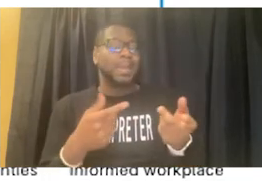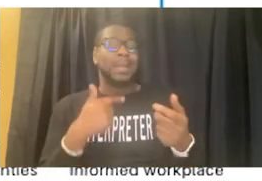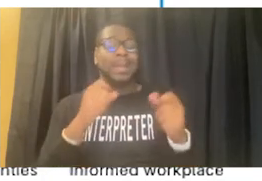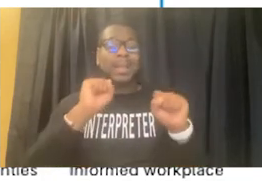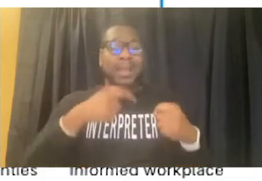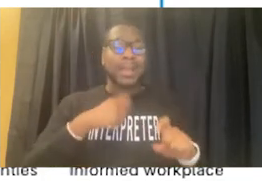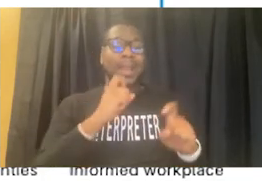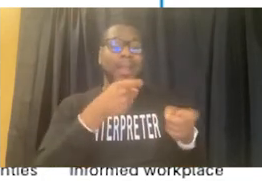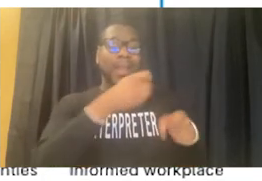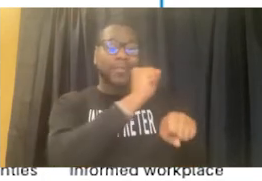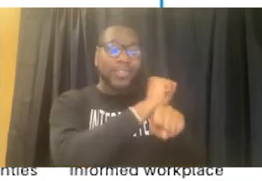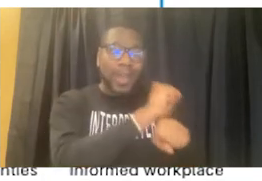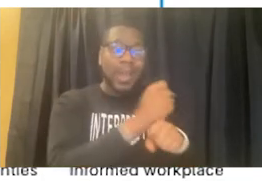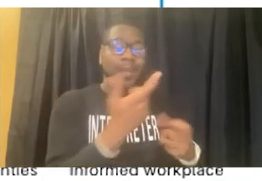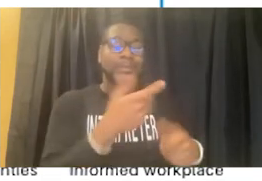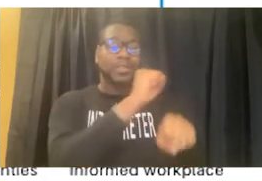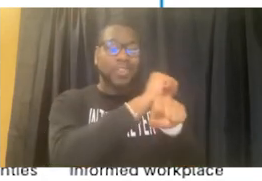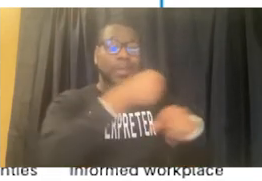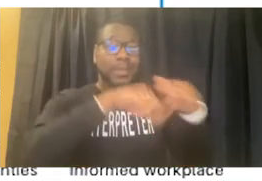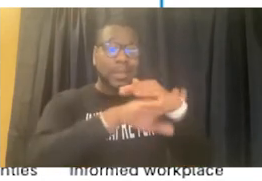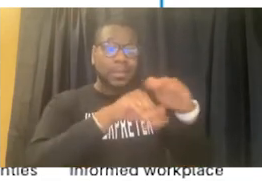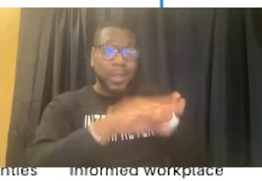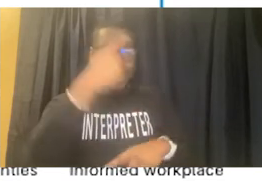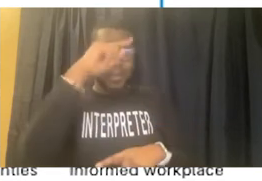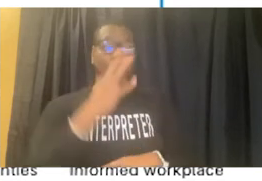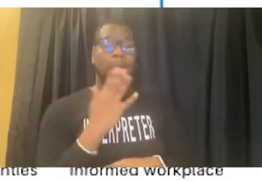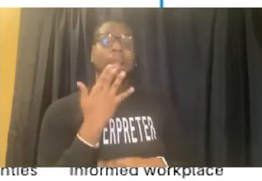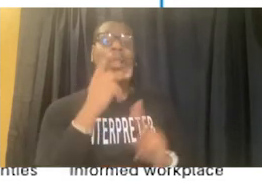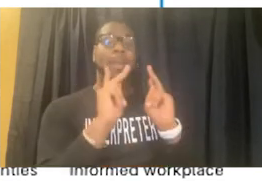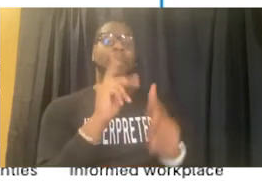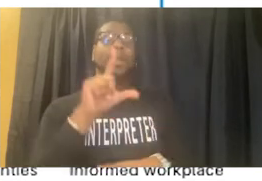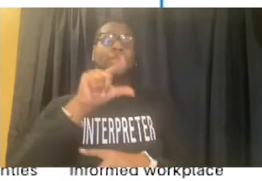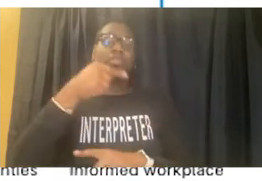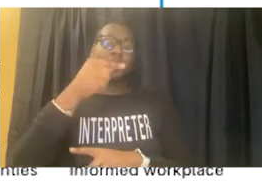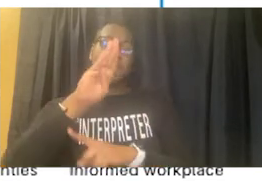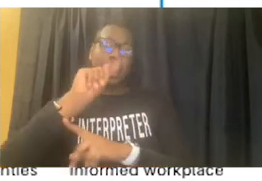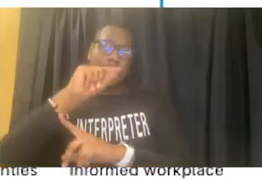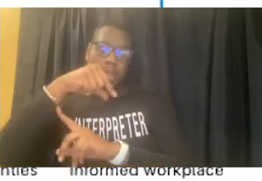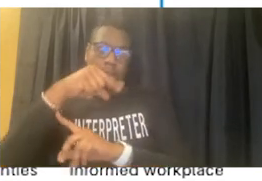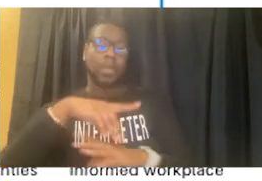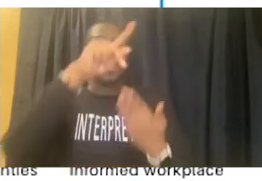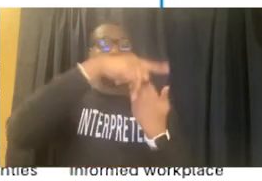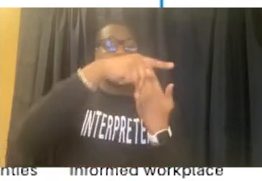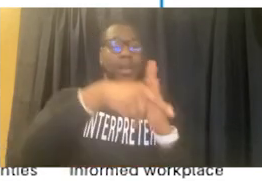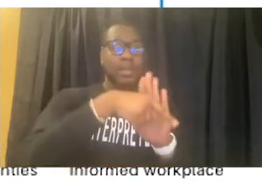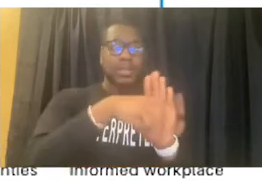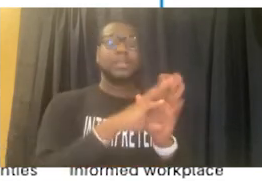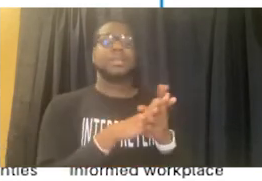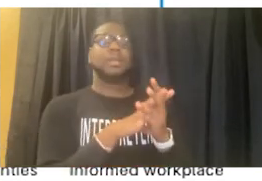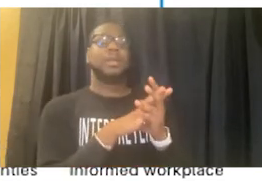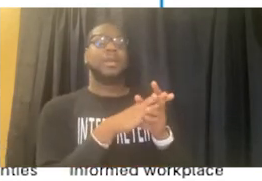accessibility for survivors of color and LGBTQ folks, policies and procedures that reflect an inclusive and a